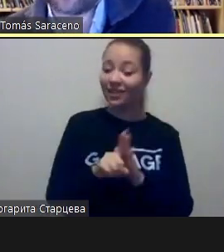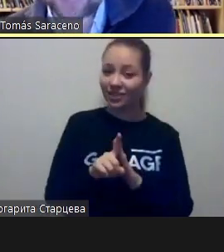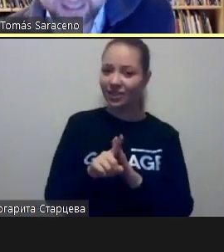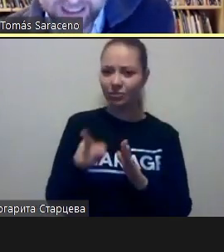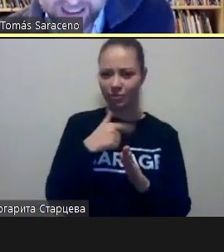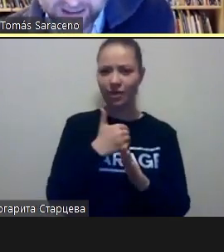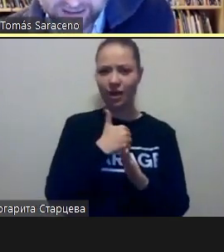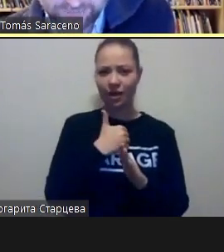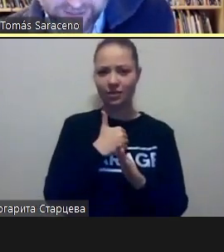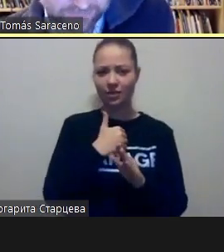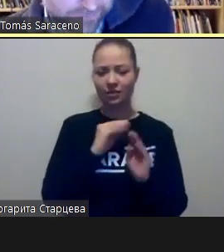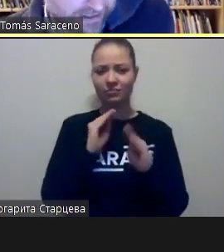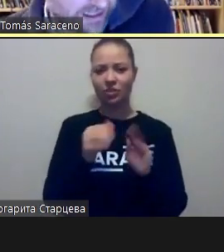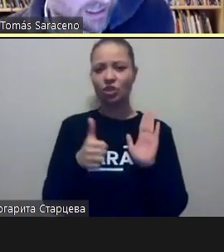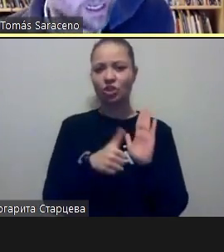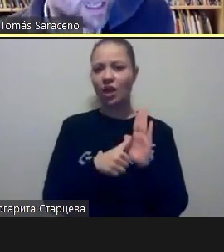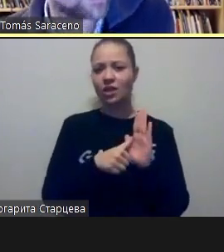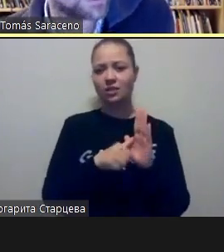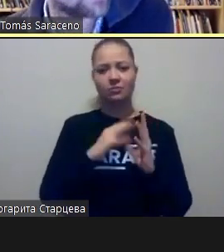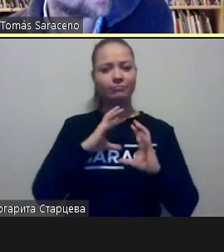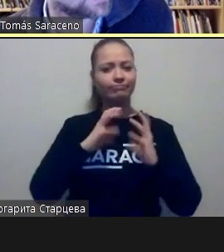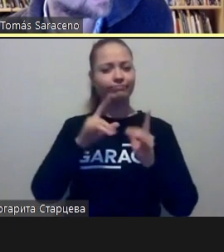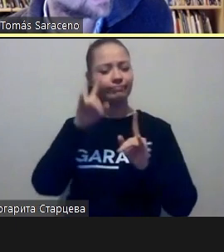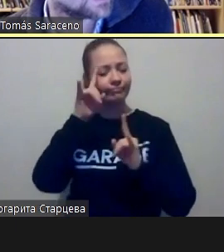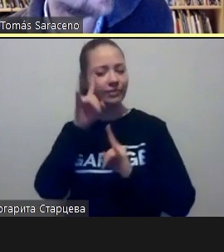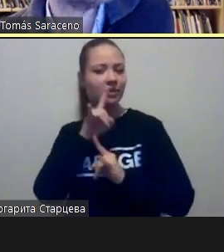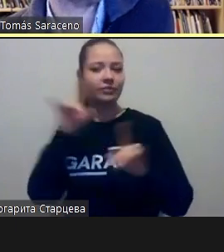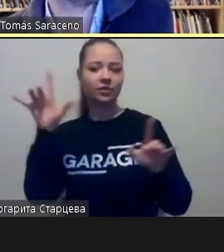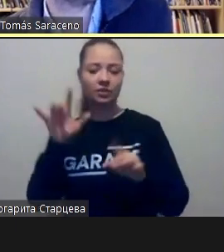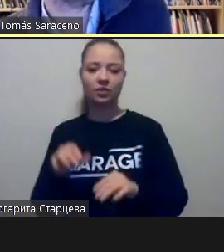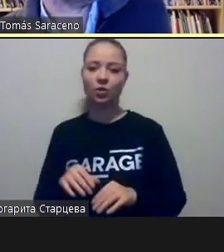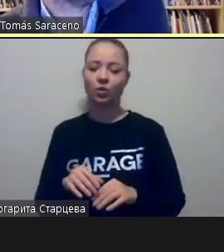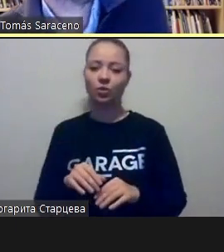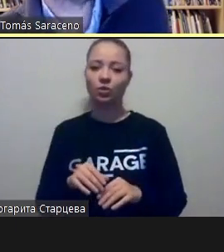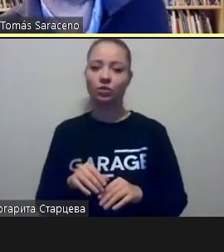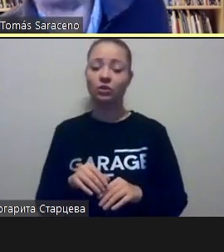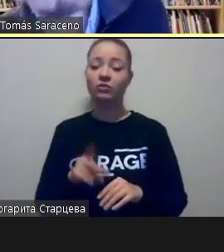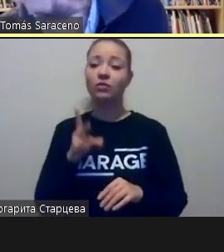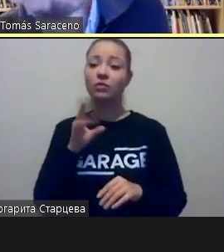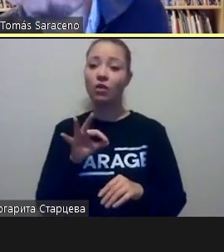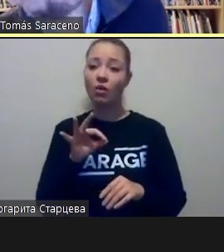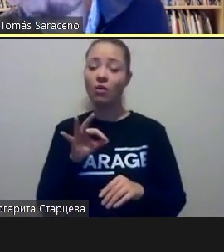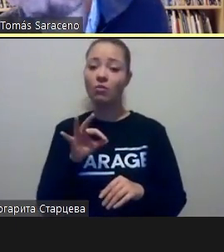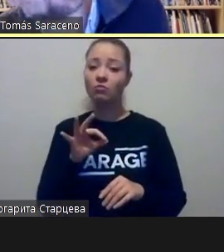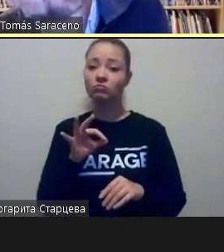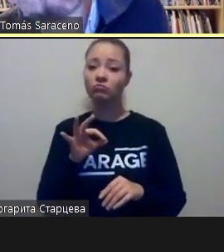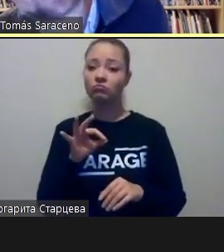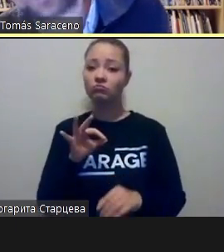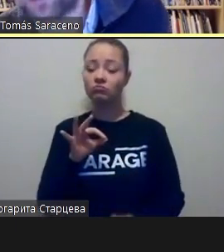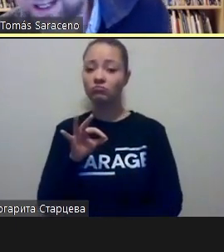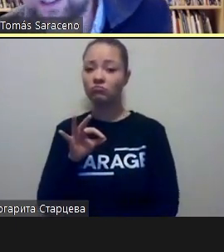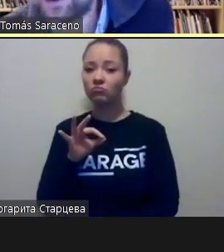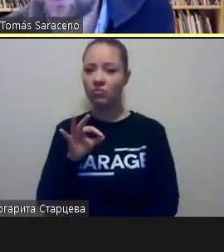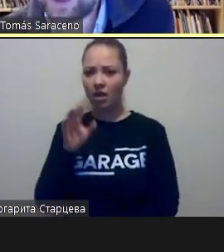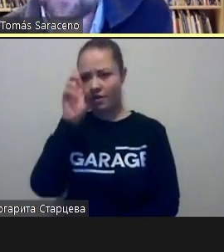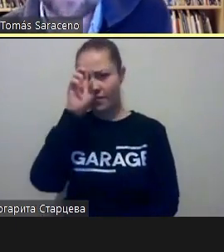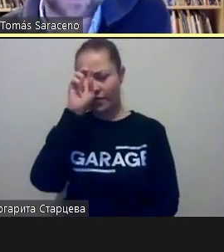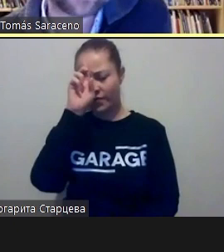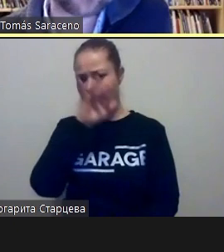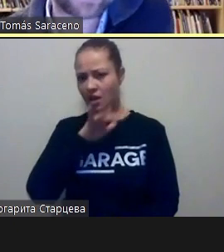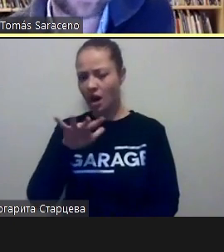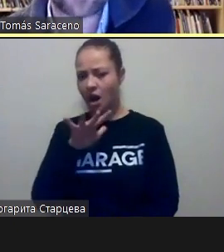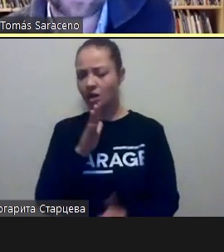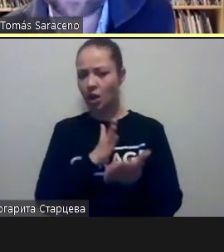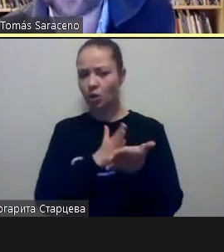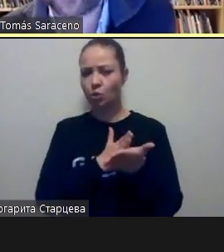FIA, Federal Aeronautic, Federation Aeronautique Internationale, who have